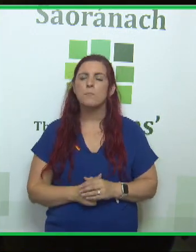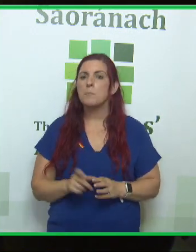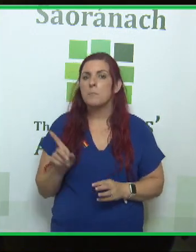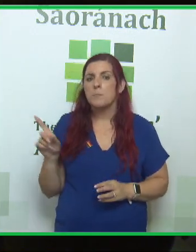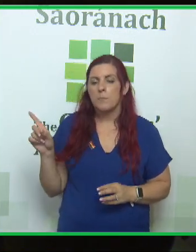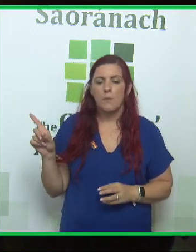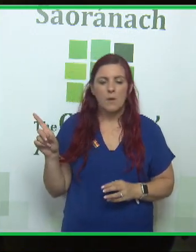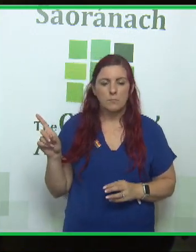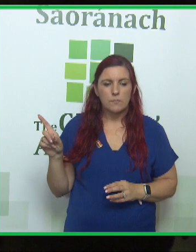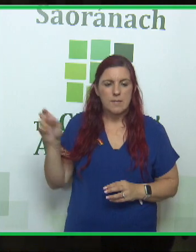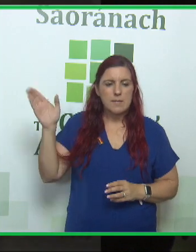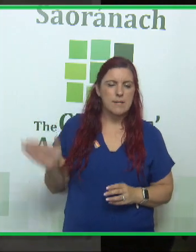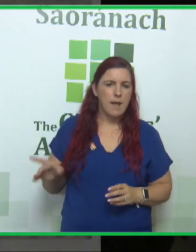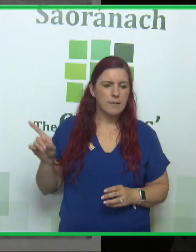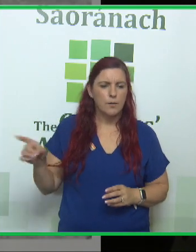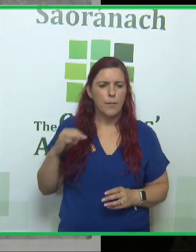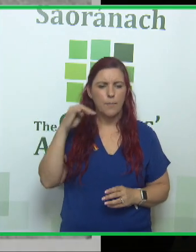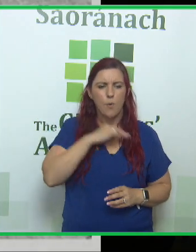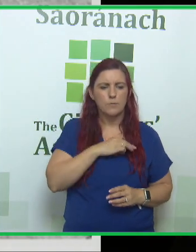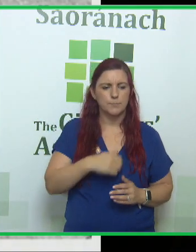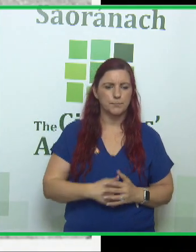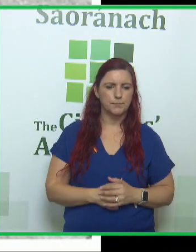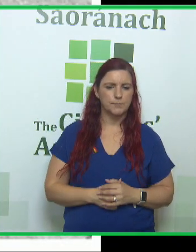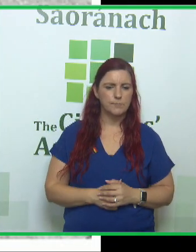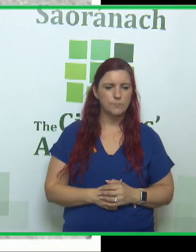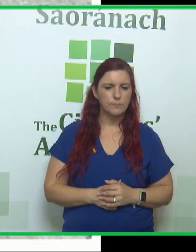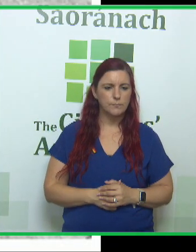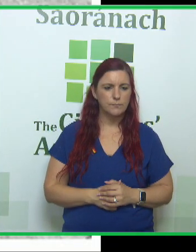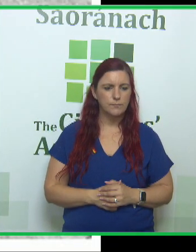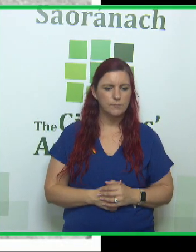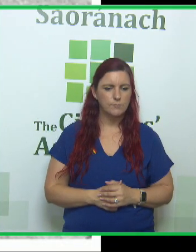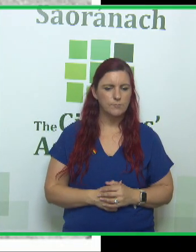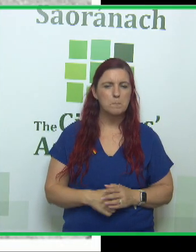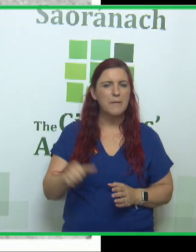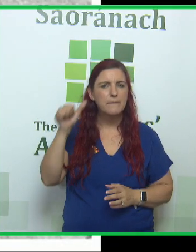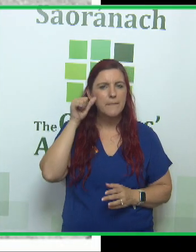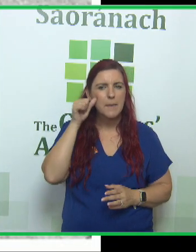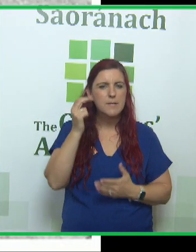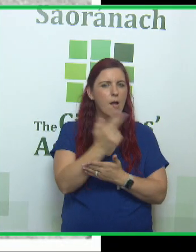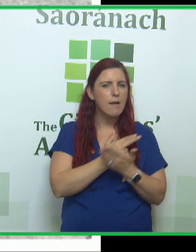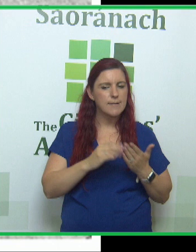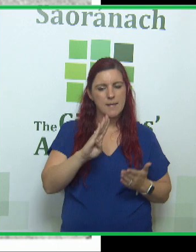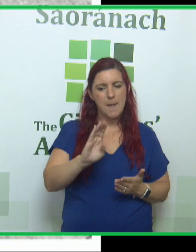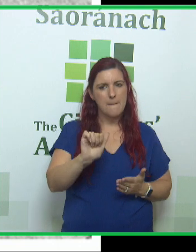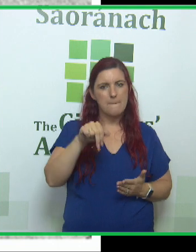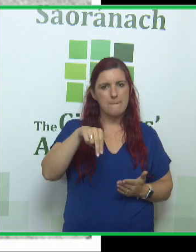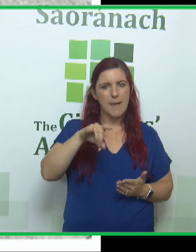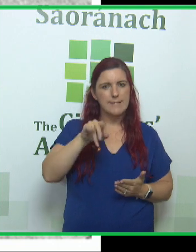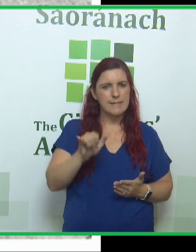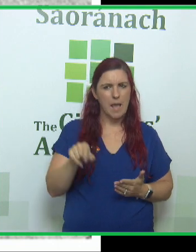with a significant acknowledgement to Banksy, in a way captures what drugs can do to